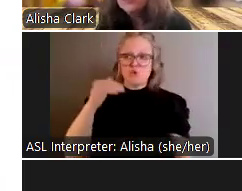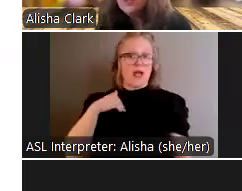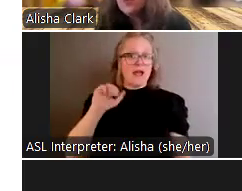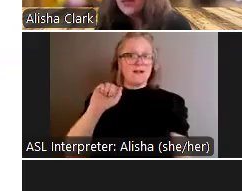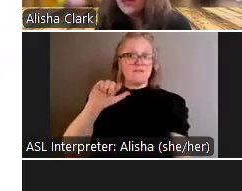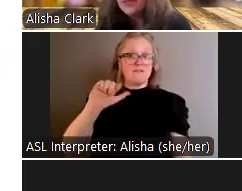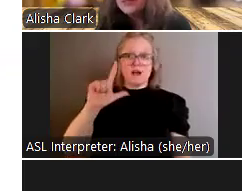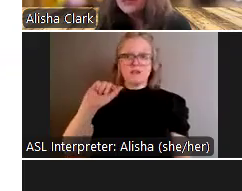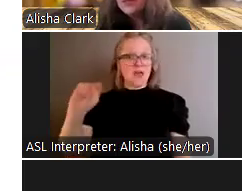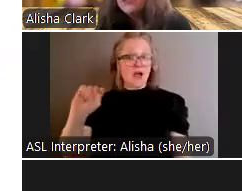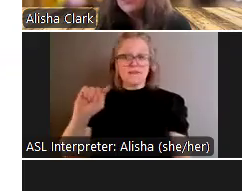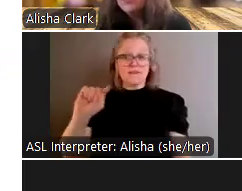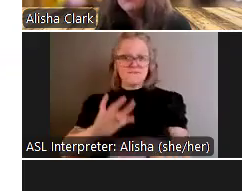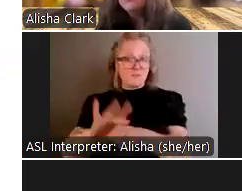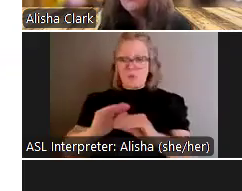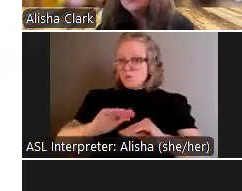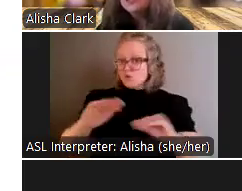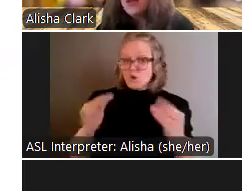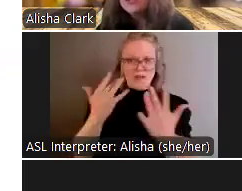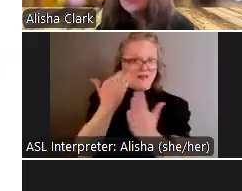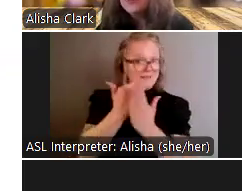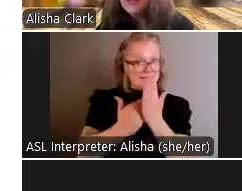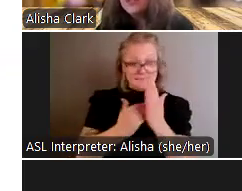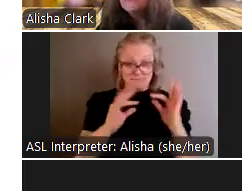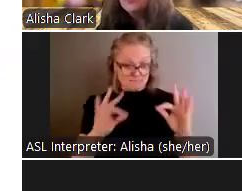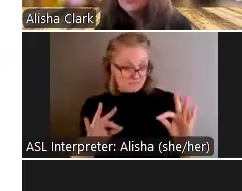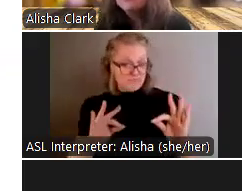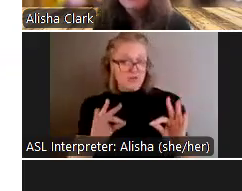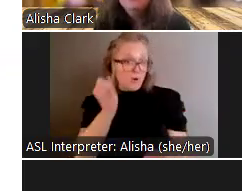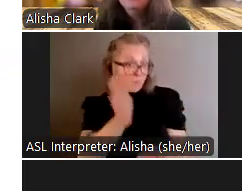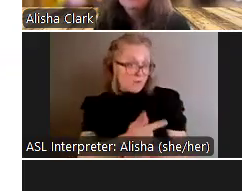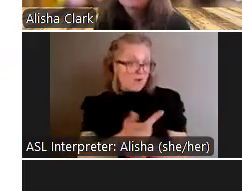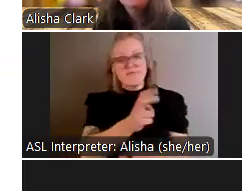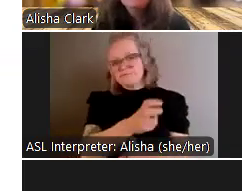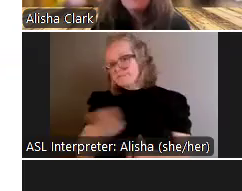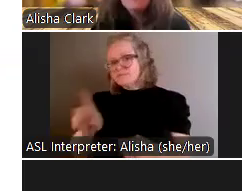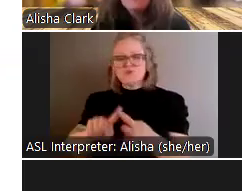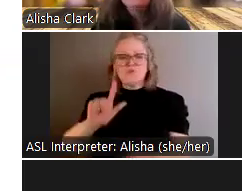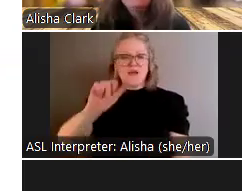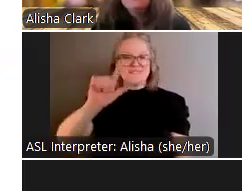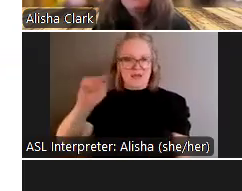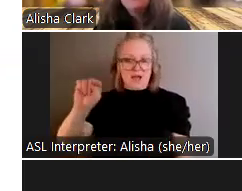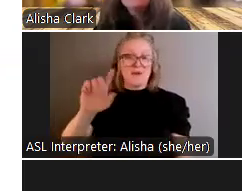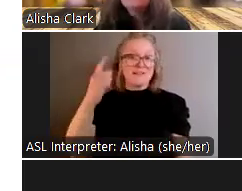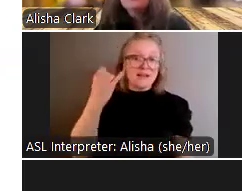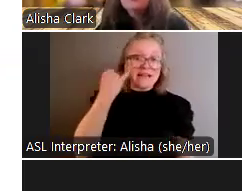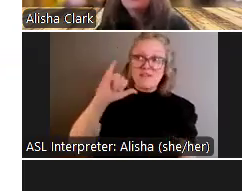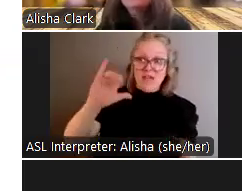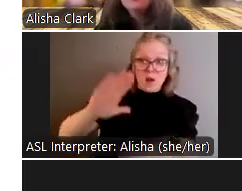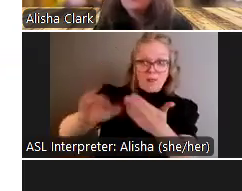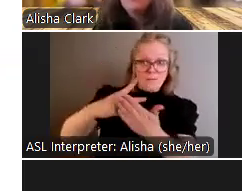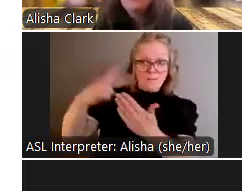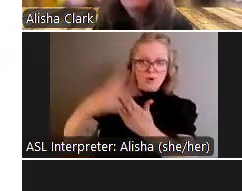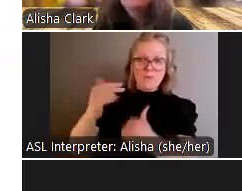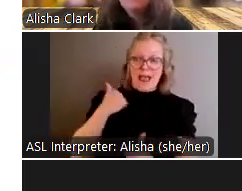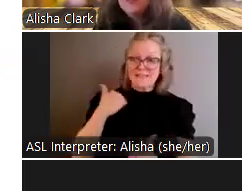there was no waiting list, then you would get that slot. If there is a waiting list for that particular waiver, then you would